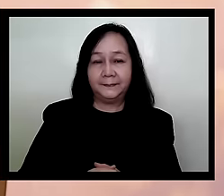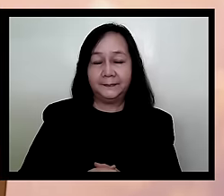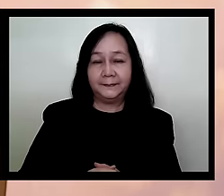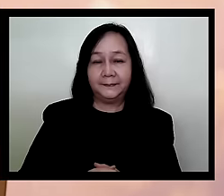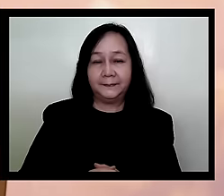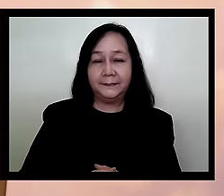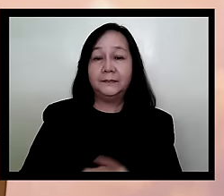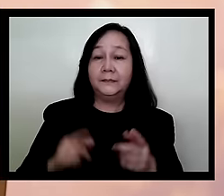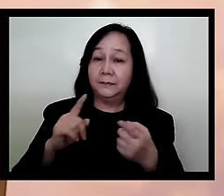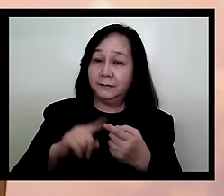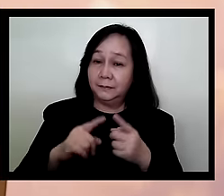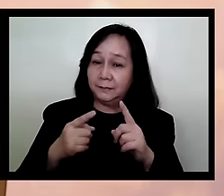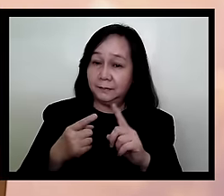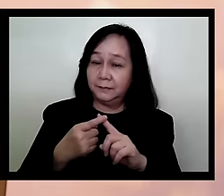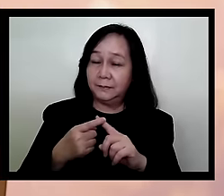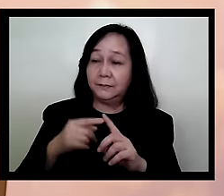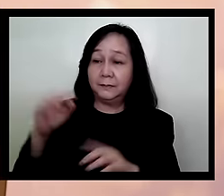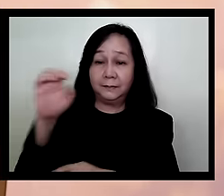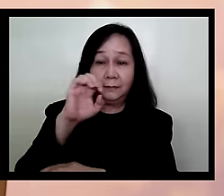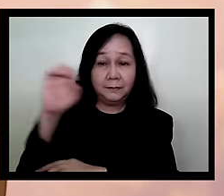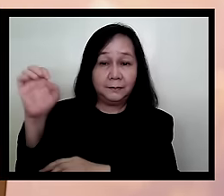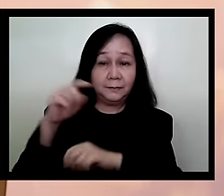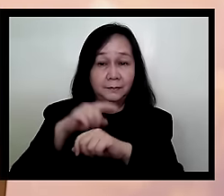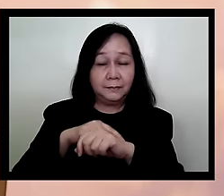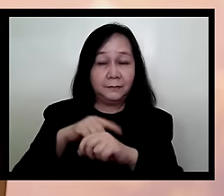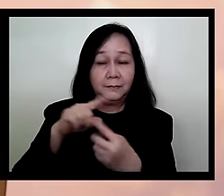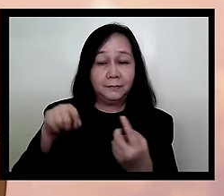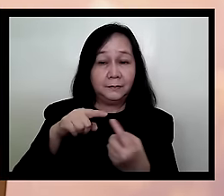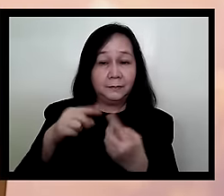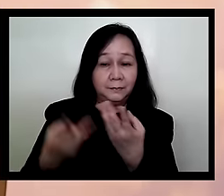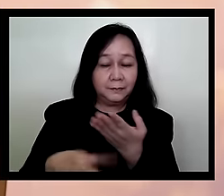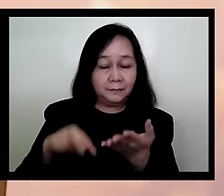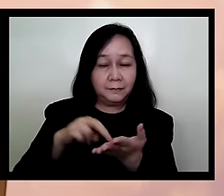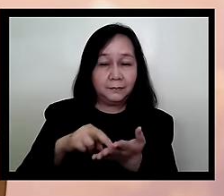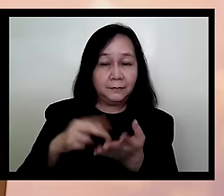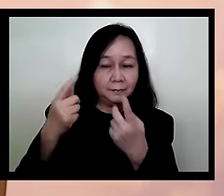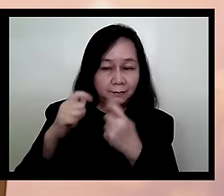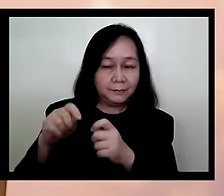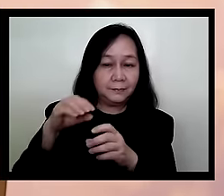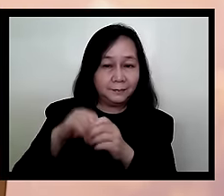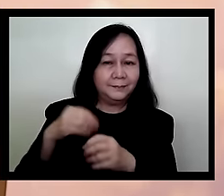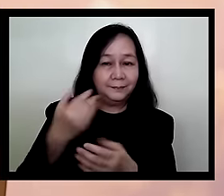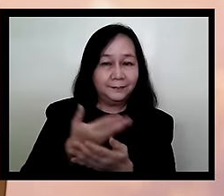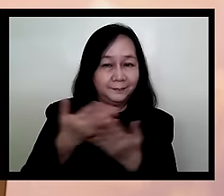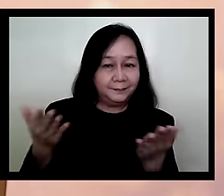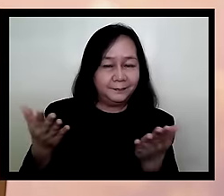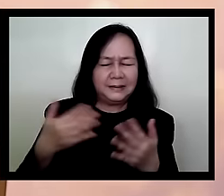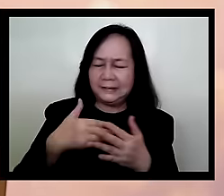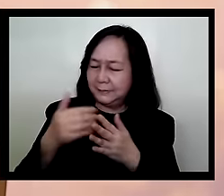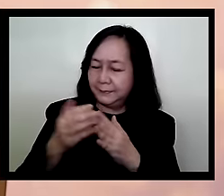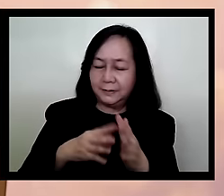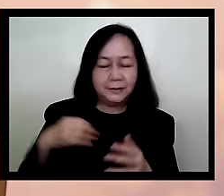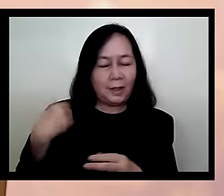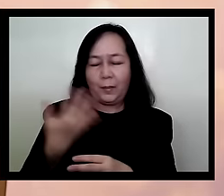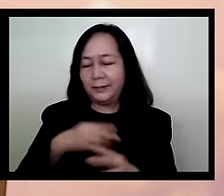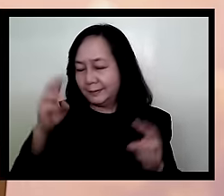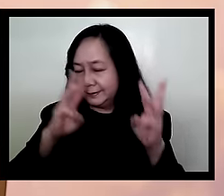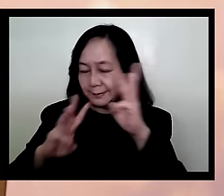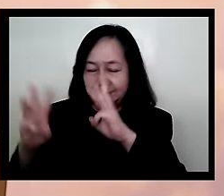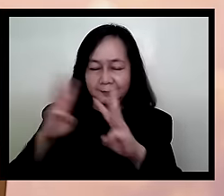friends an Easter moment is when the Risen Lord trusts in US despite our anxieties and